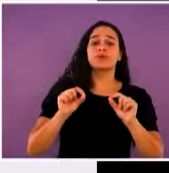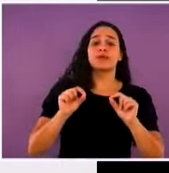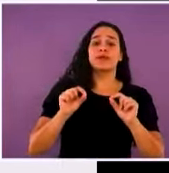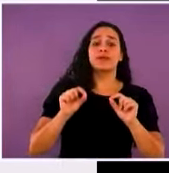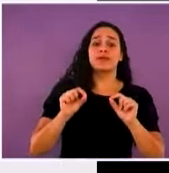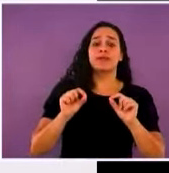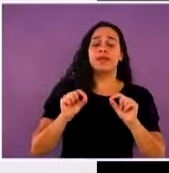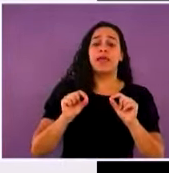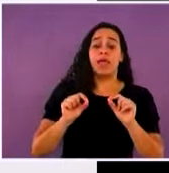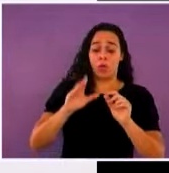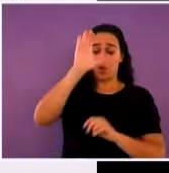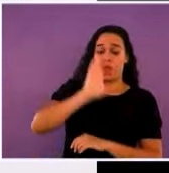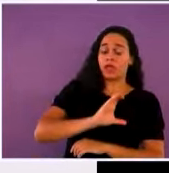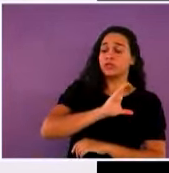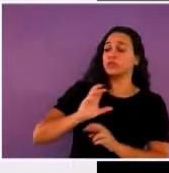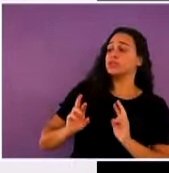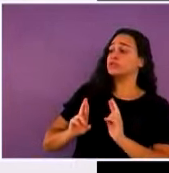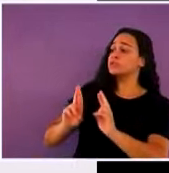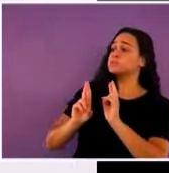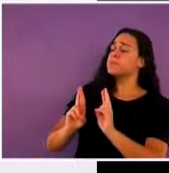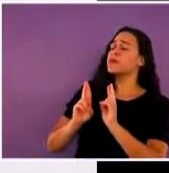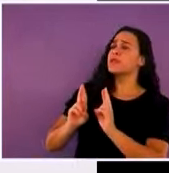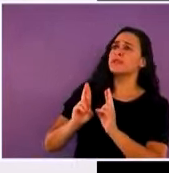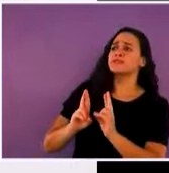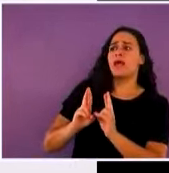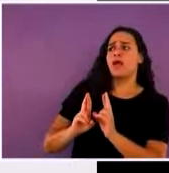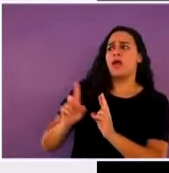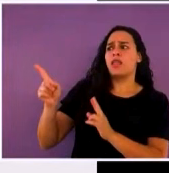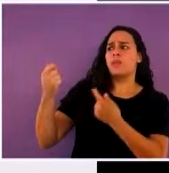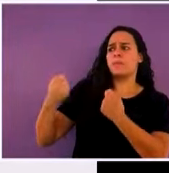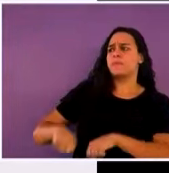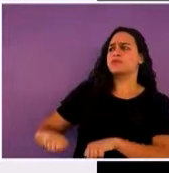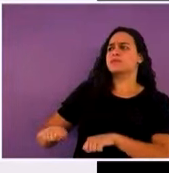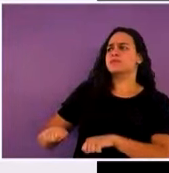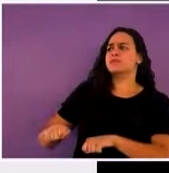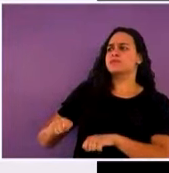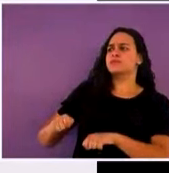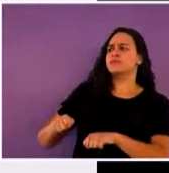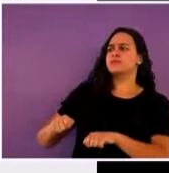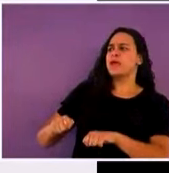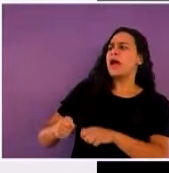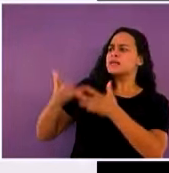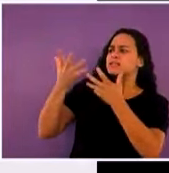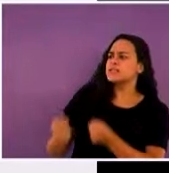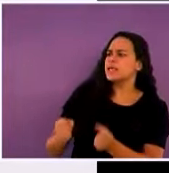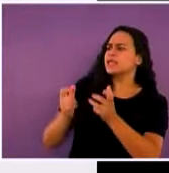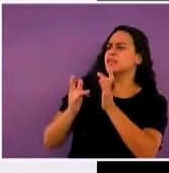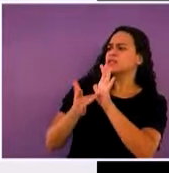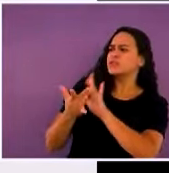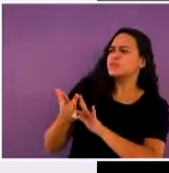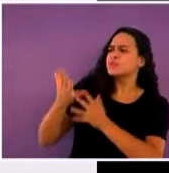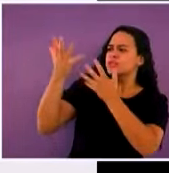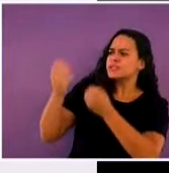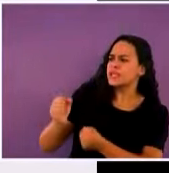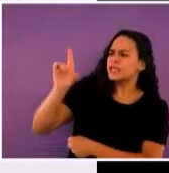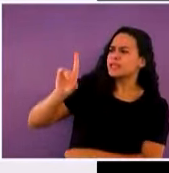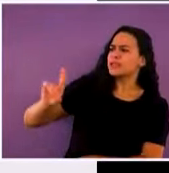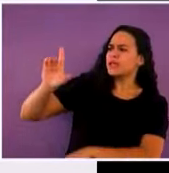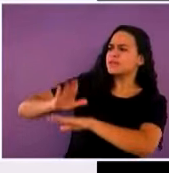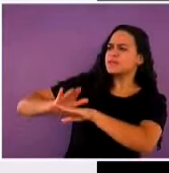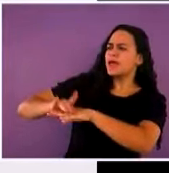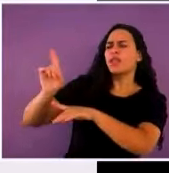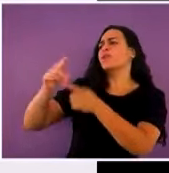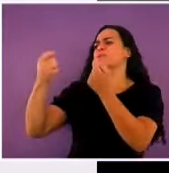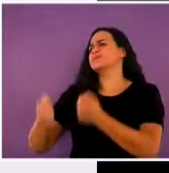os muçulmanos eles não precisam se tornar cristãos para serem salvos. But according to this missionary understanding,